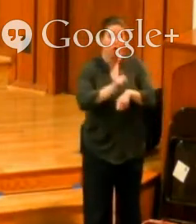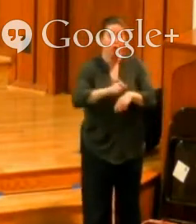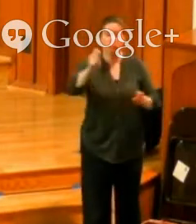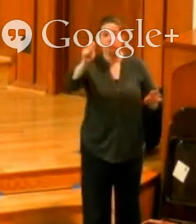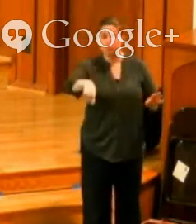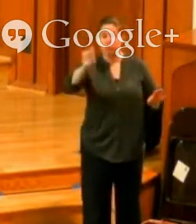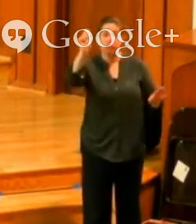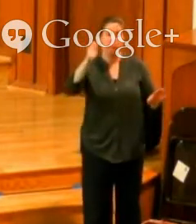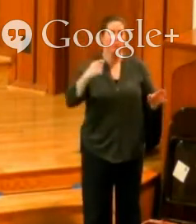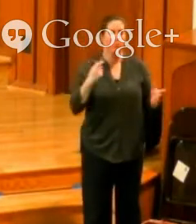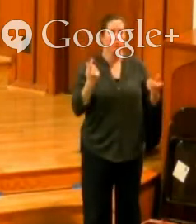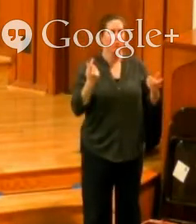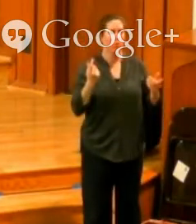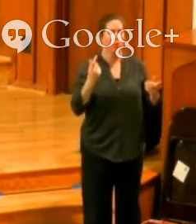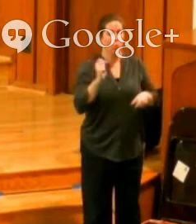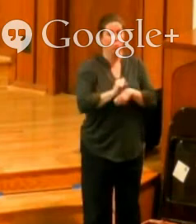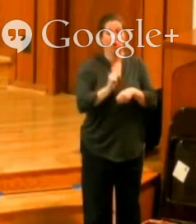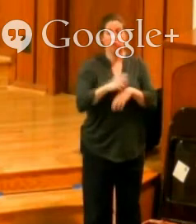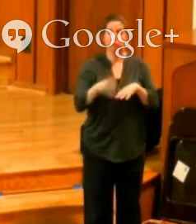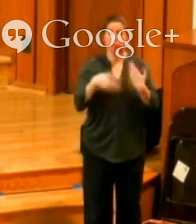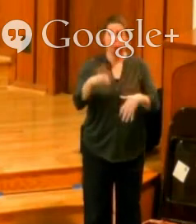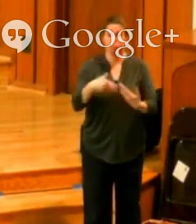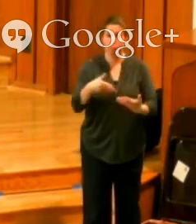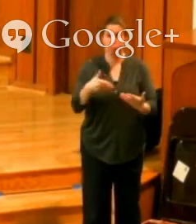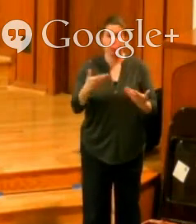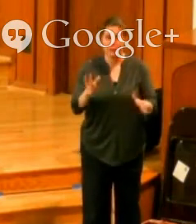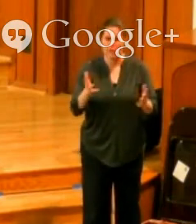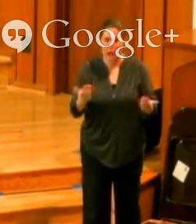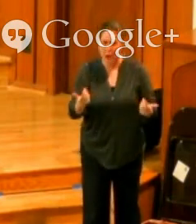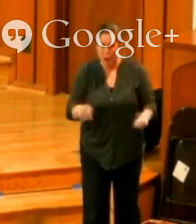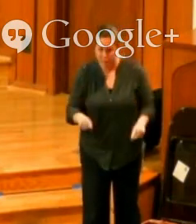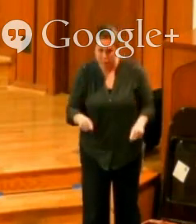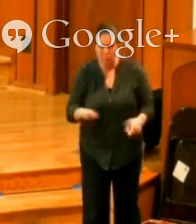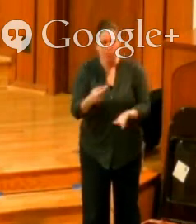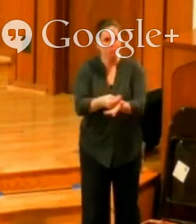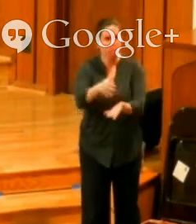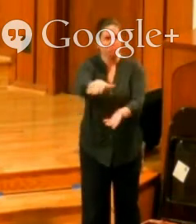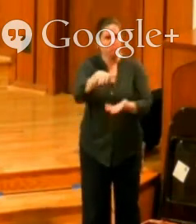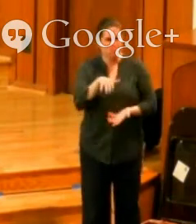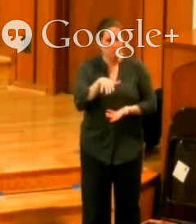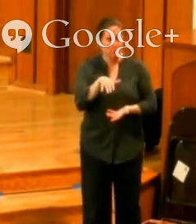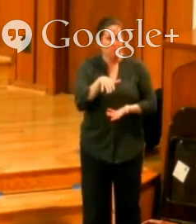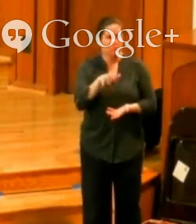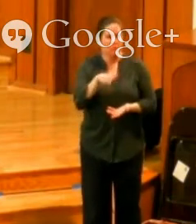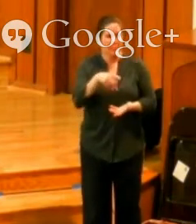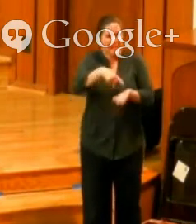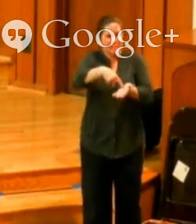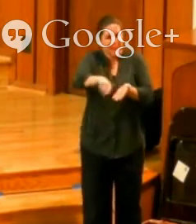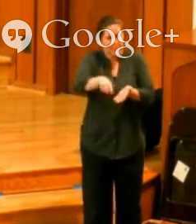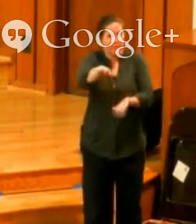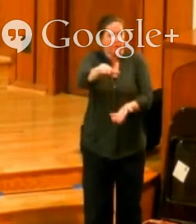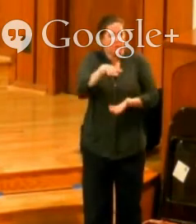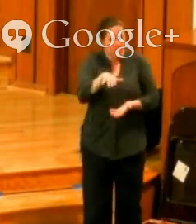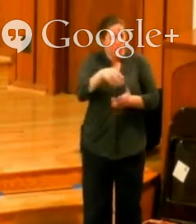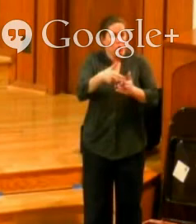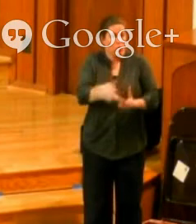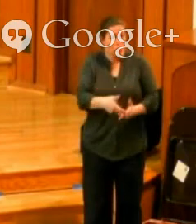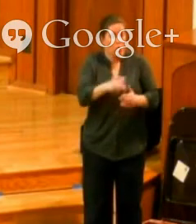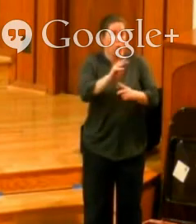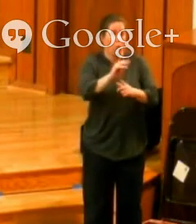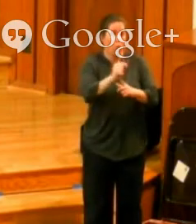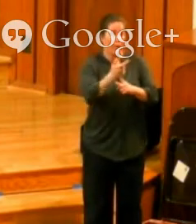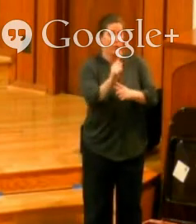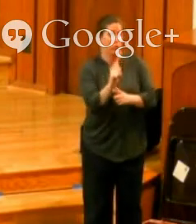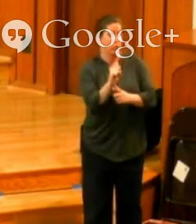work, what do we usually get in return? We get a monetary increase. And that's a payment. Some people call it wages,